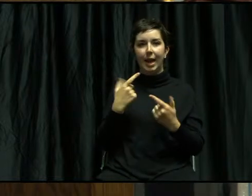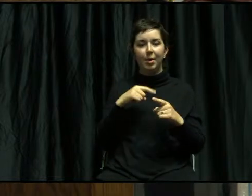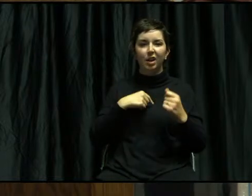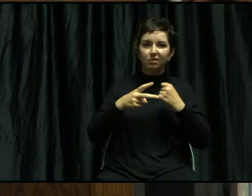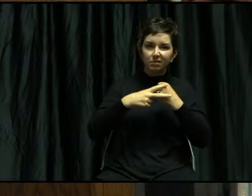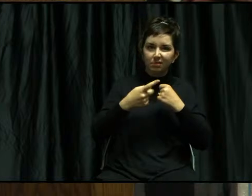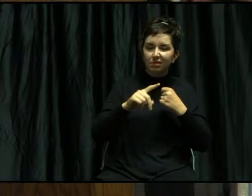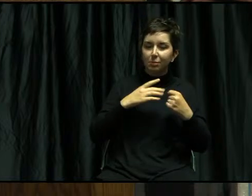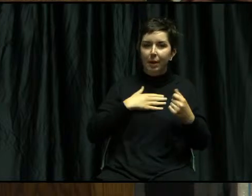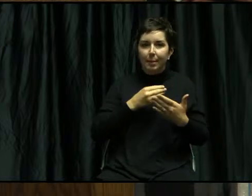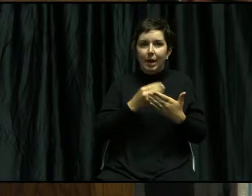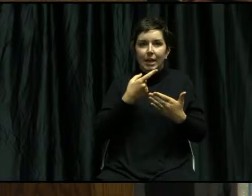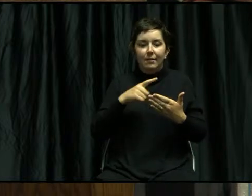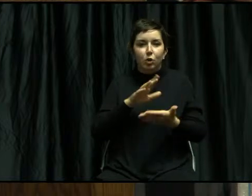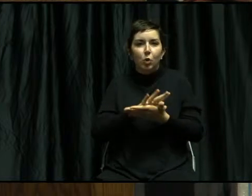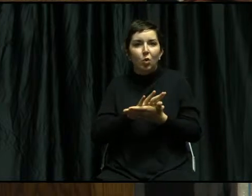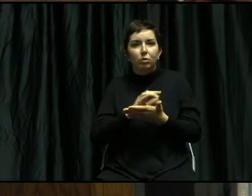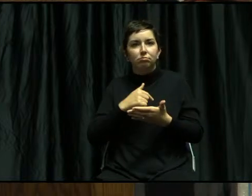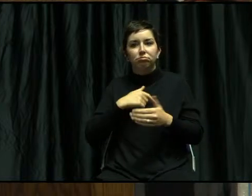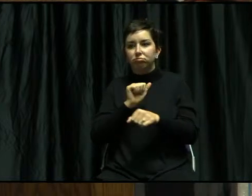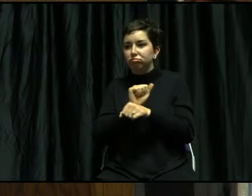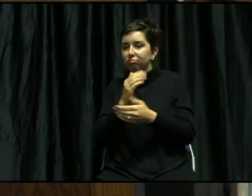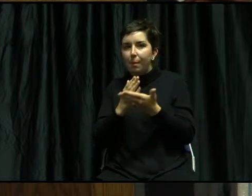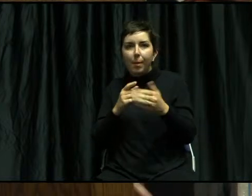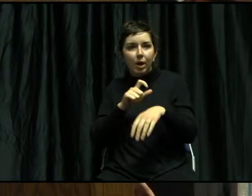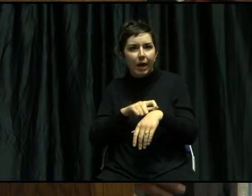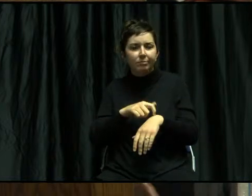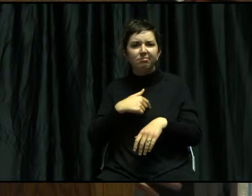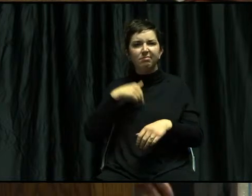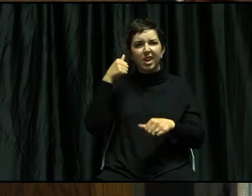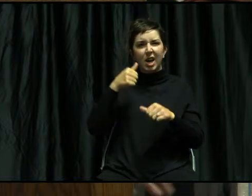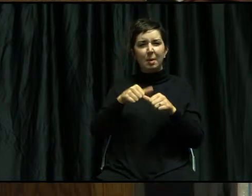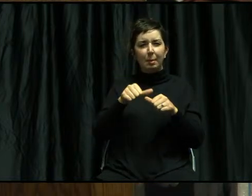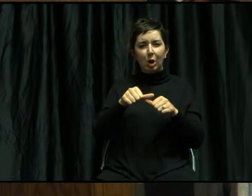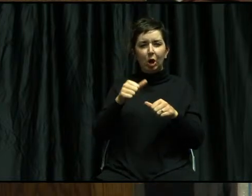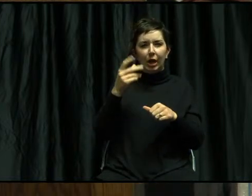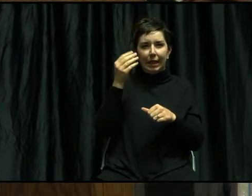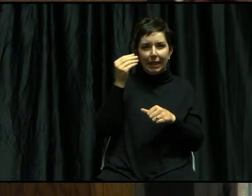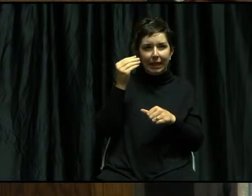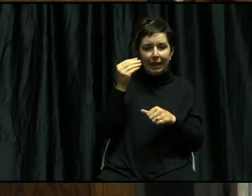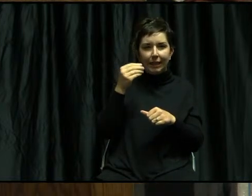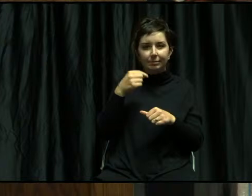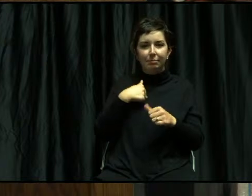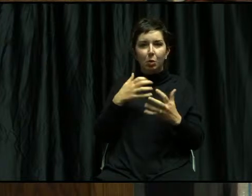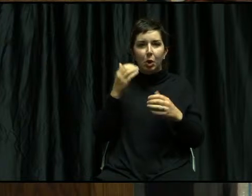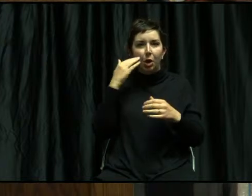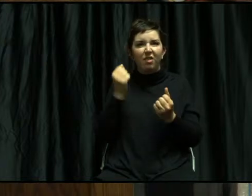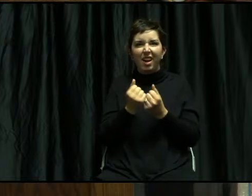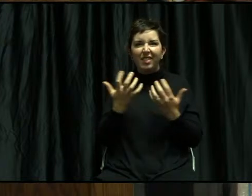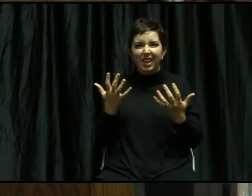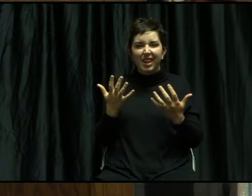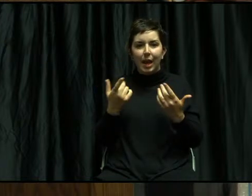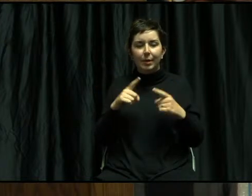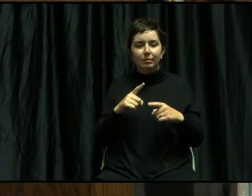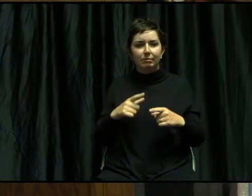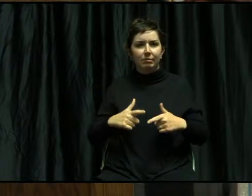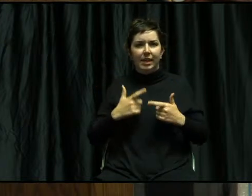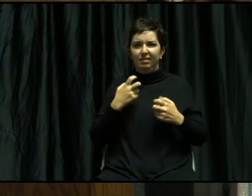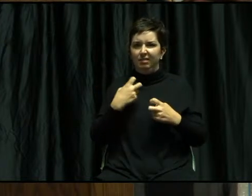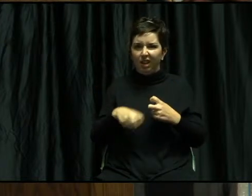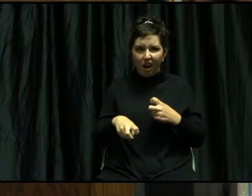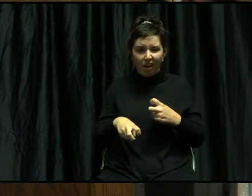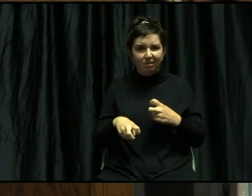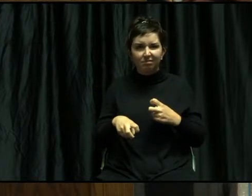schooling, and working part-time. I remember thinking, I know it all. Life was as hard as it would